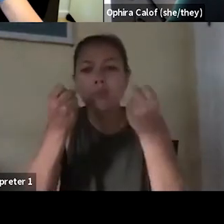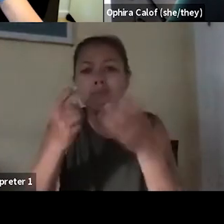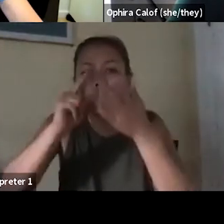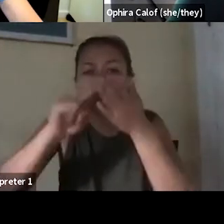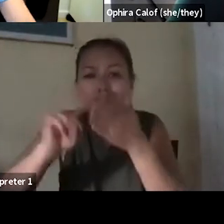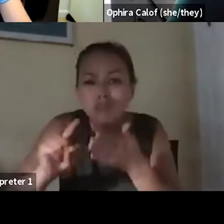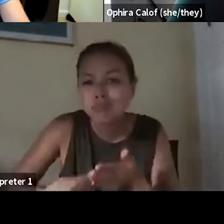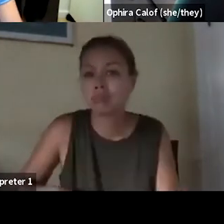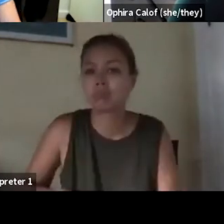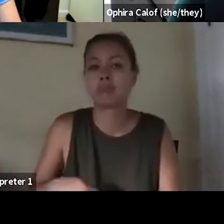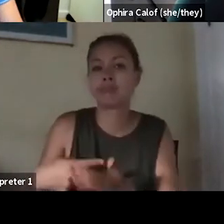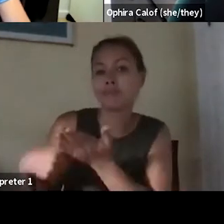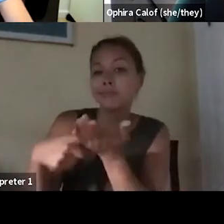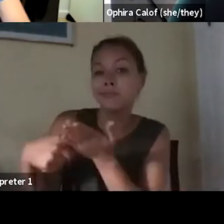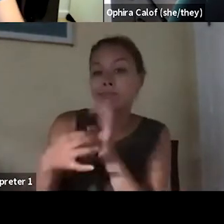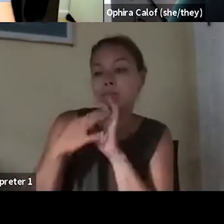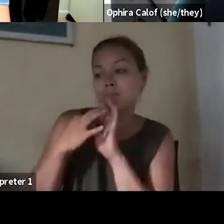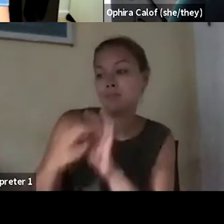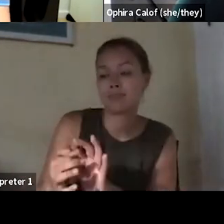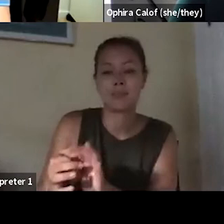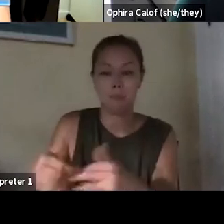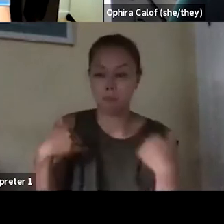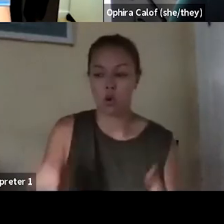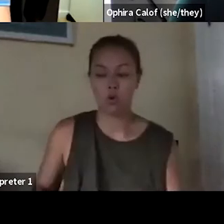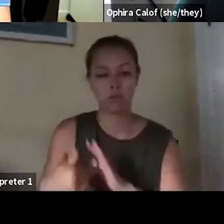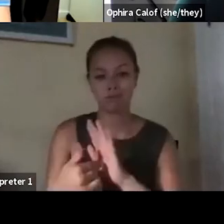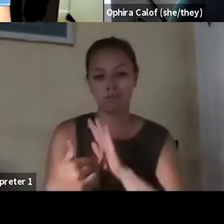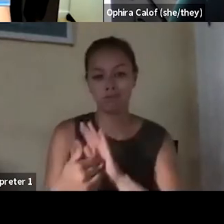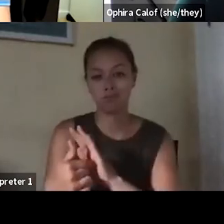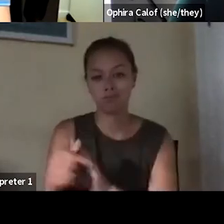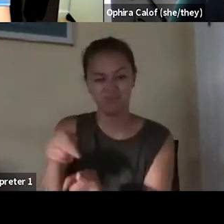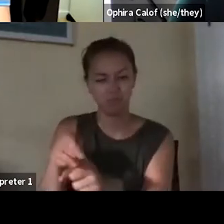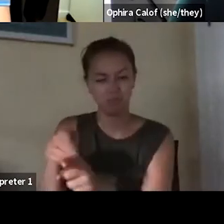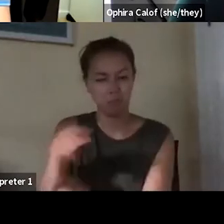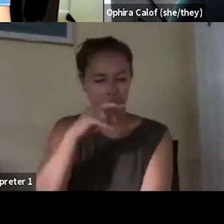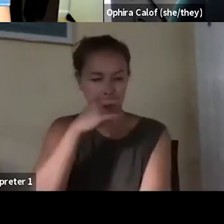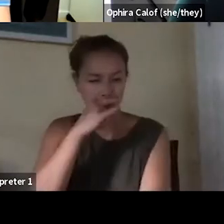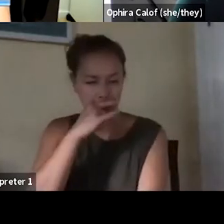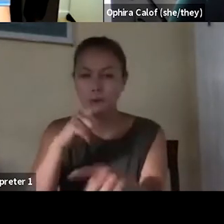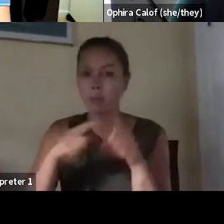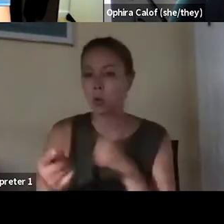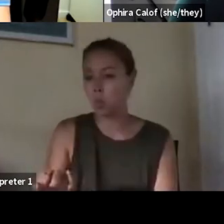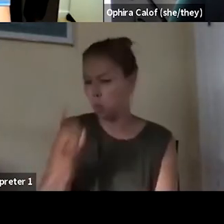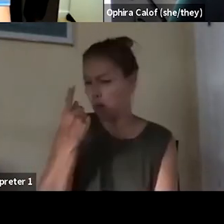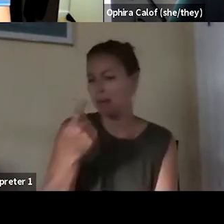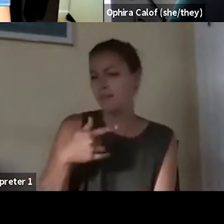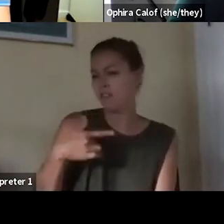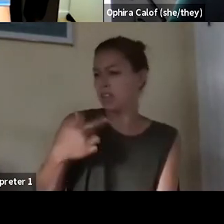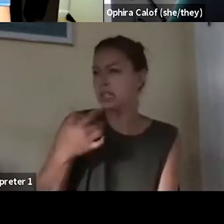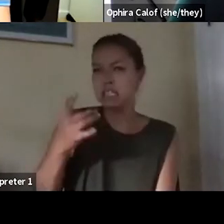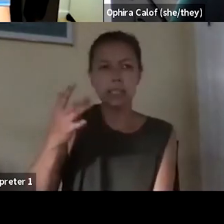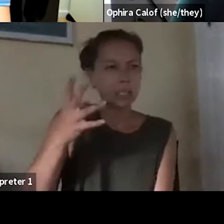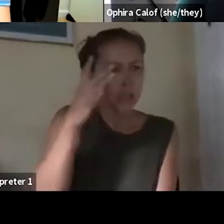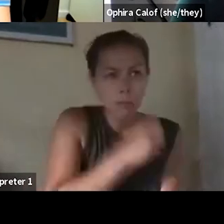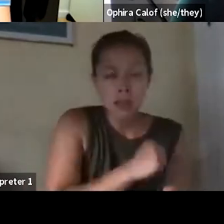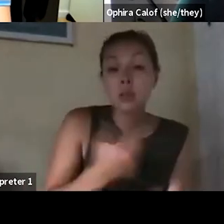body representation within the kids space. But one thing I don't think has been explored or explored that much is the concept of body neutrality.